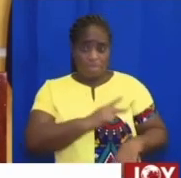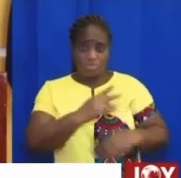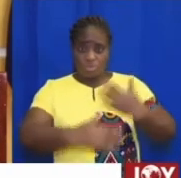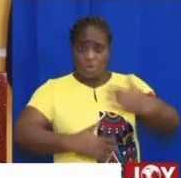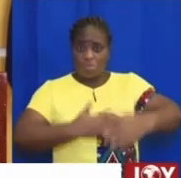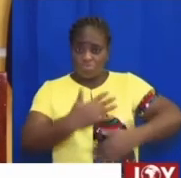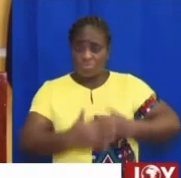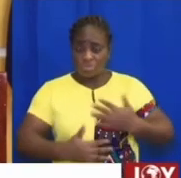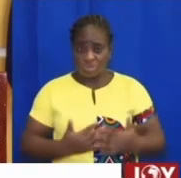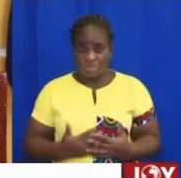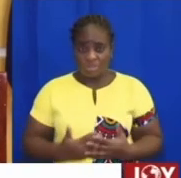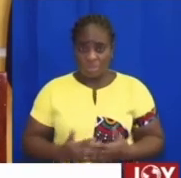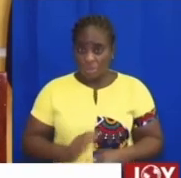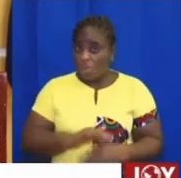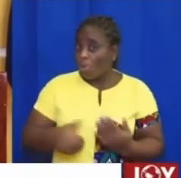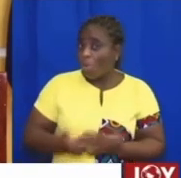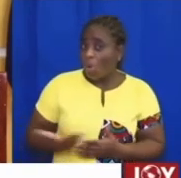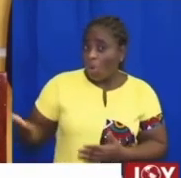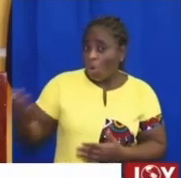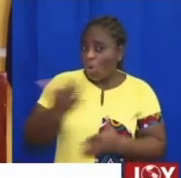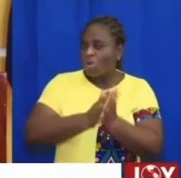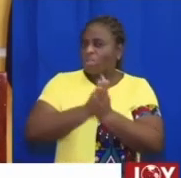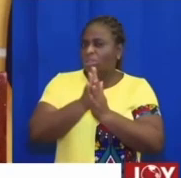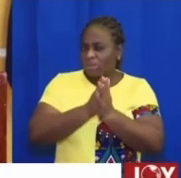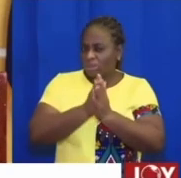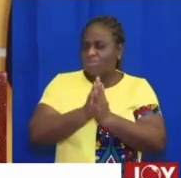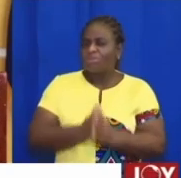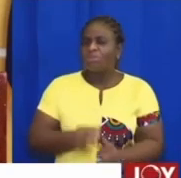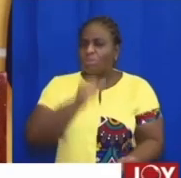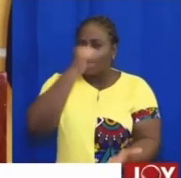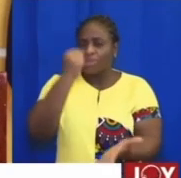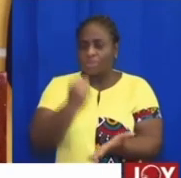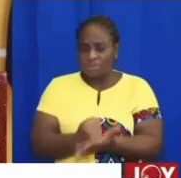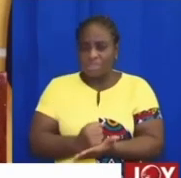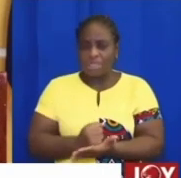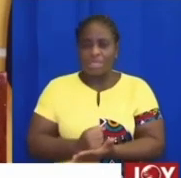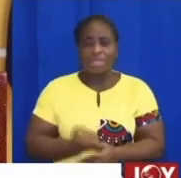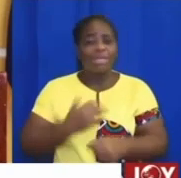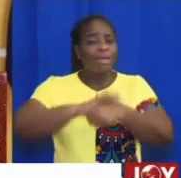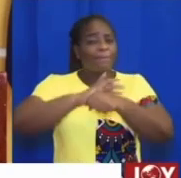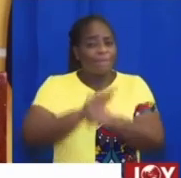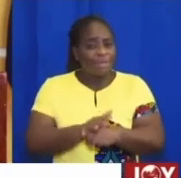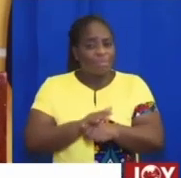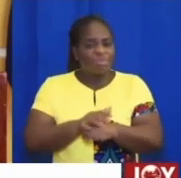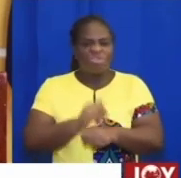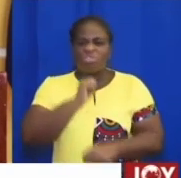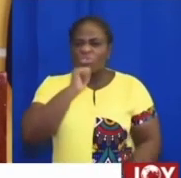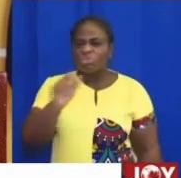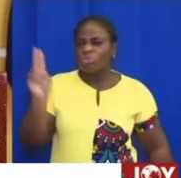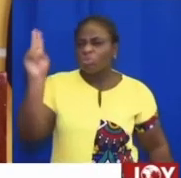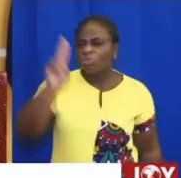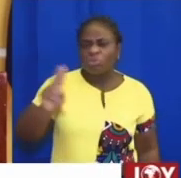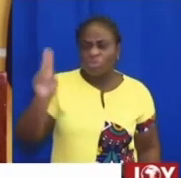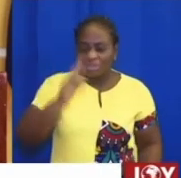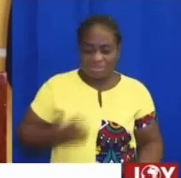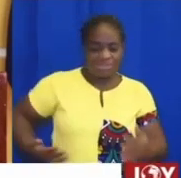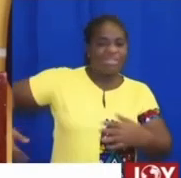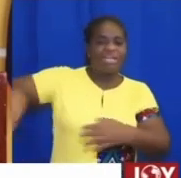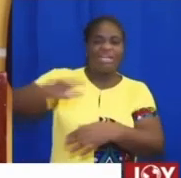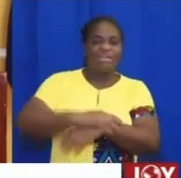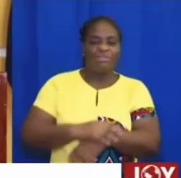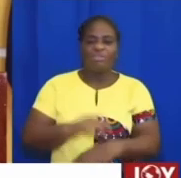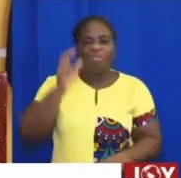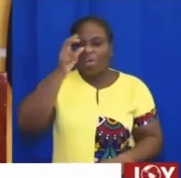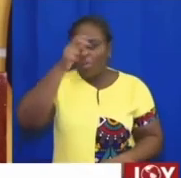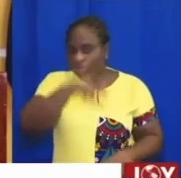processes. We all deserve to be reassured that the crisis was not used as a cover for